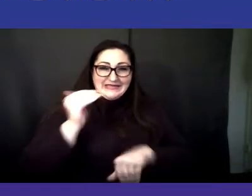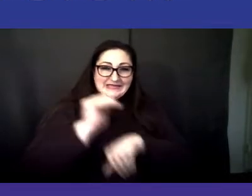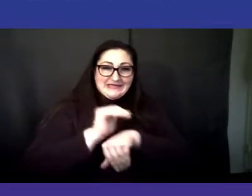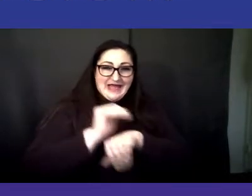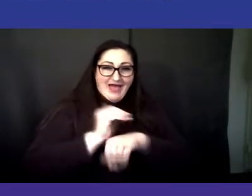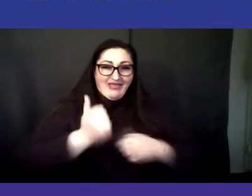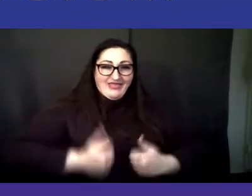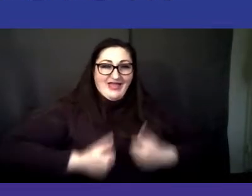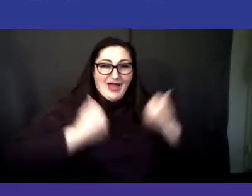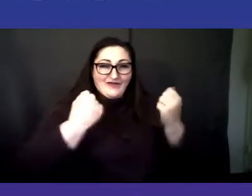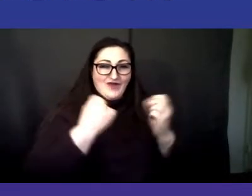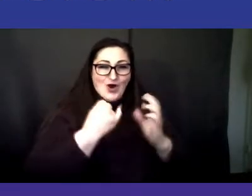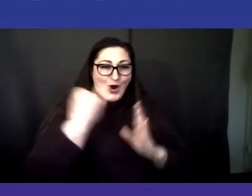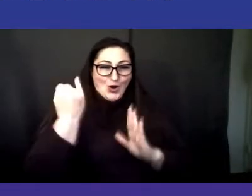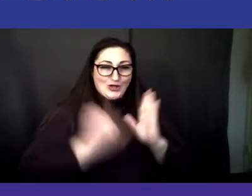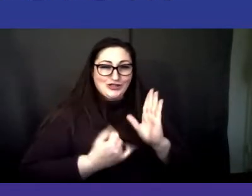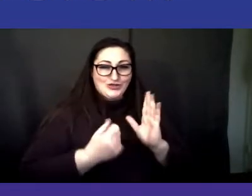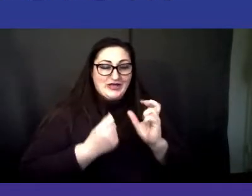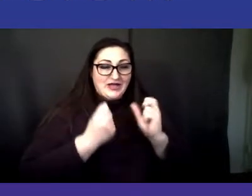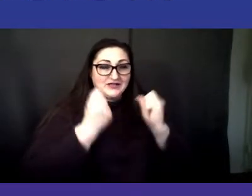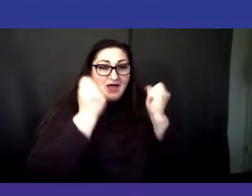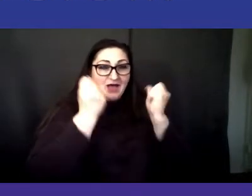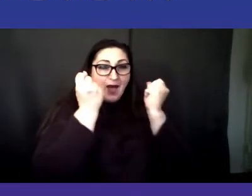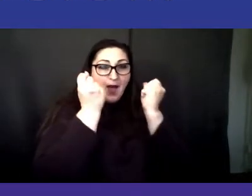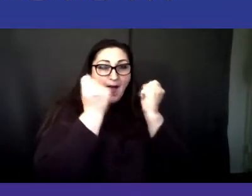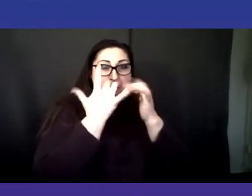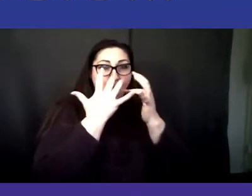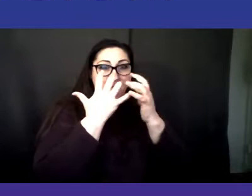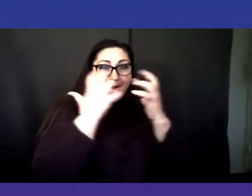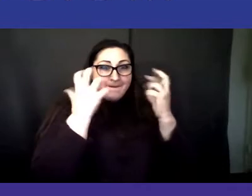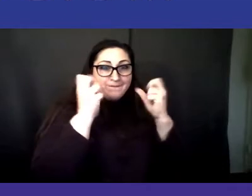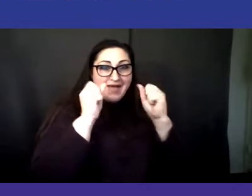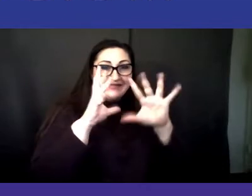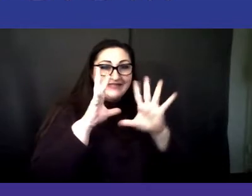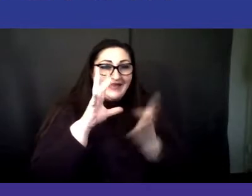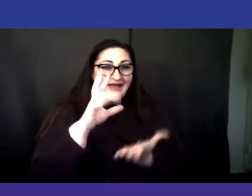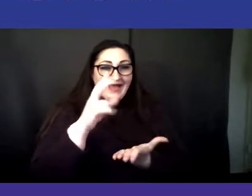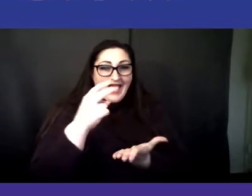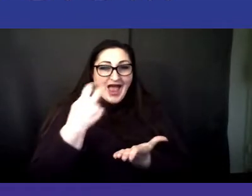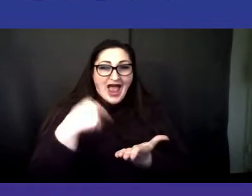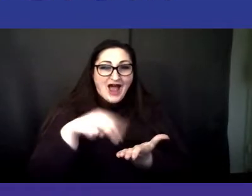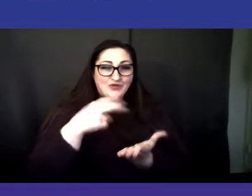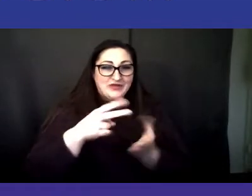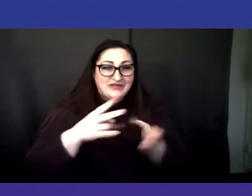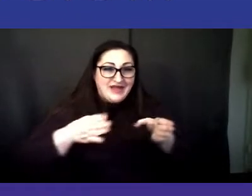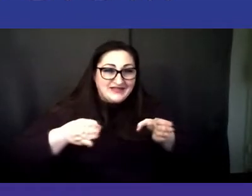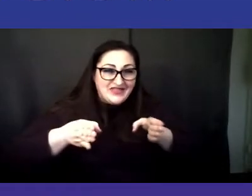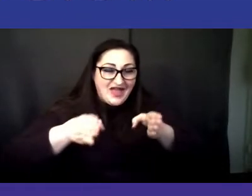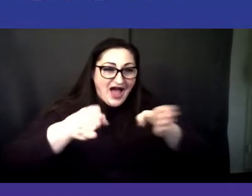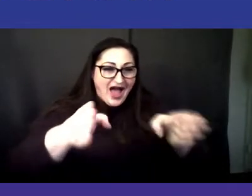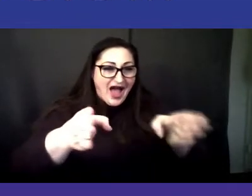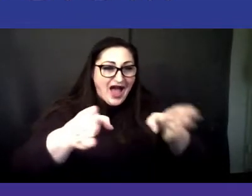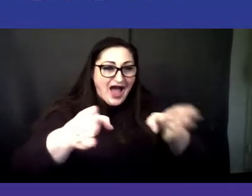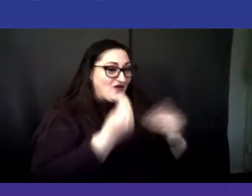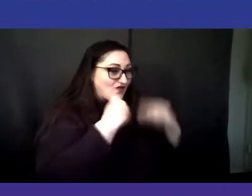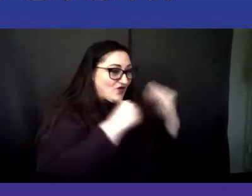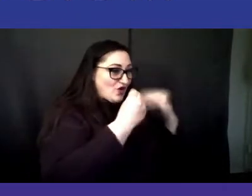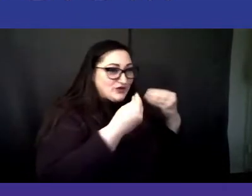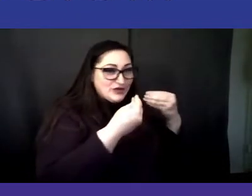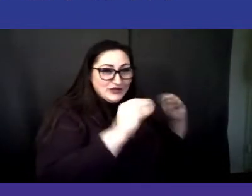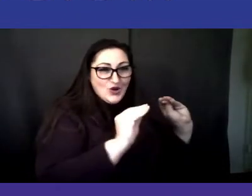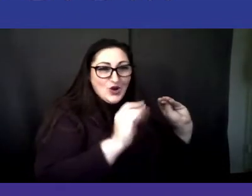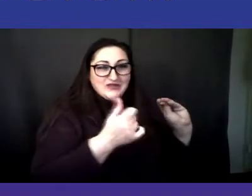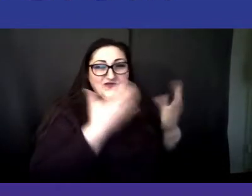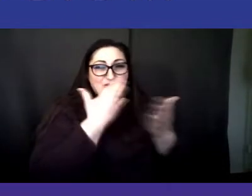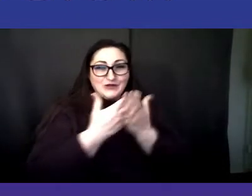artistry has never been so amazing. And we danced in the aisles of supermarkets when there was like a good track on and this was our